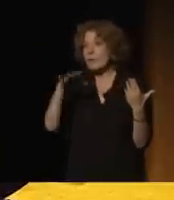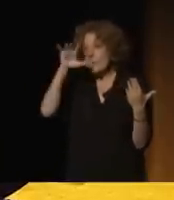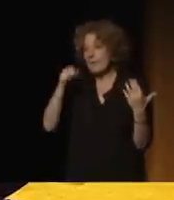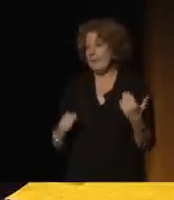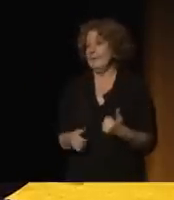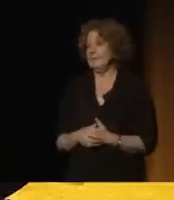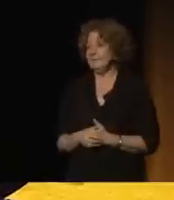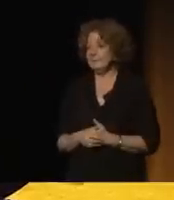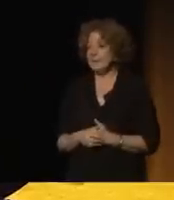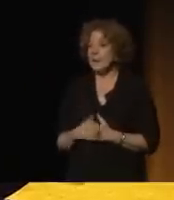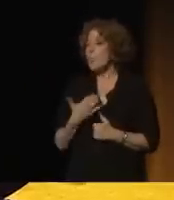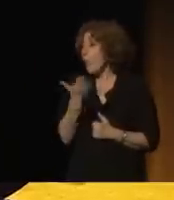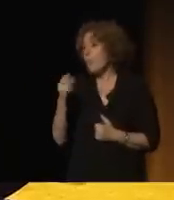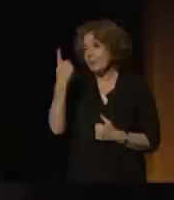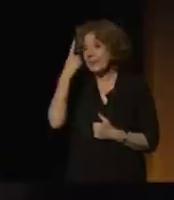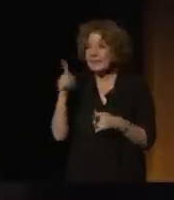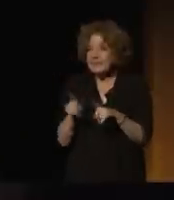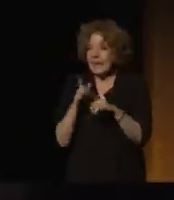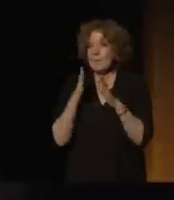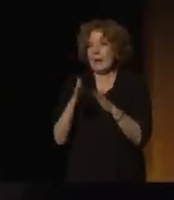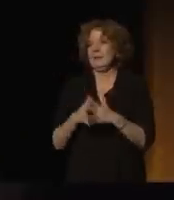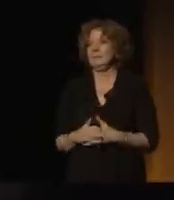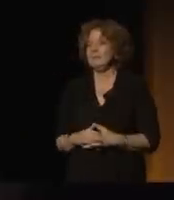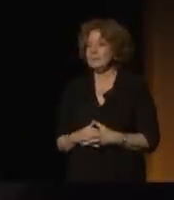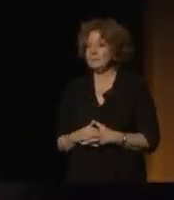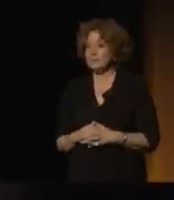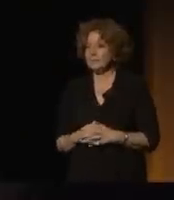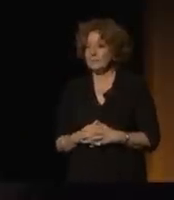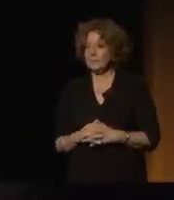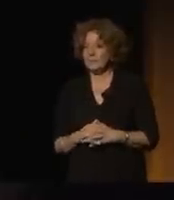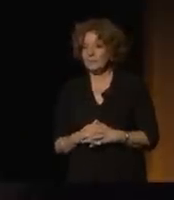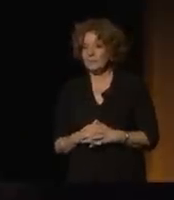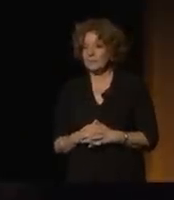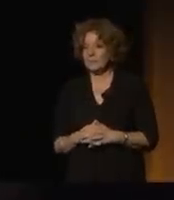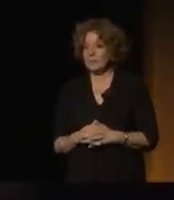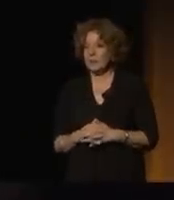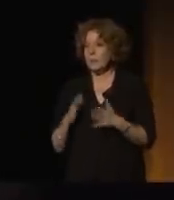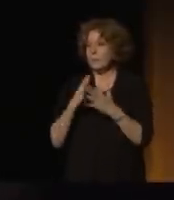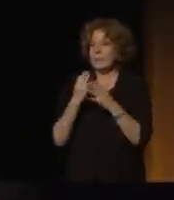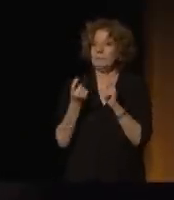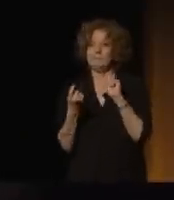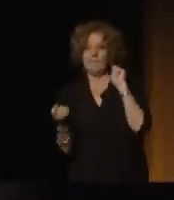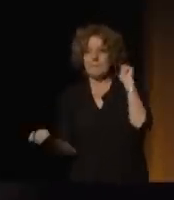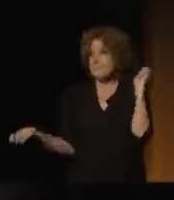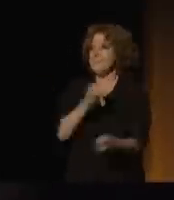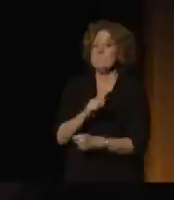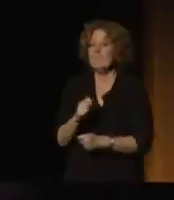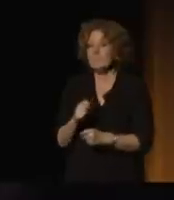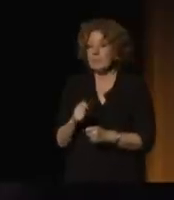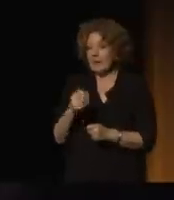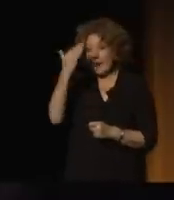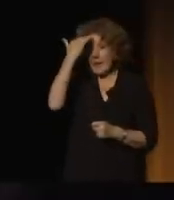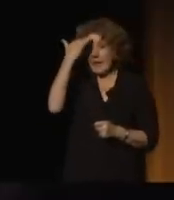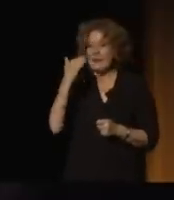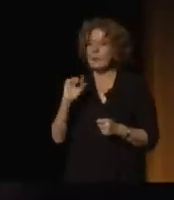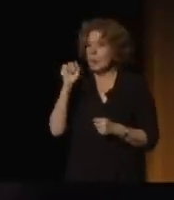needle flipping through. Yes, night. And yes. So I think that was sort of a radical switch that we had to make in our heads and realize this